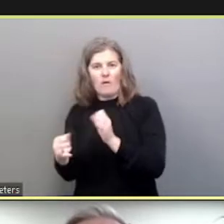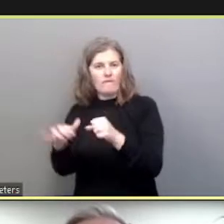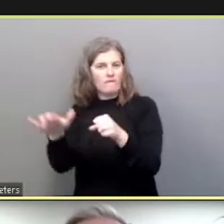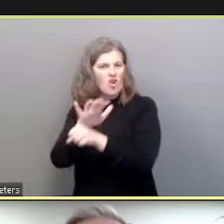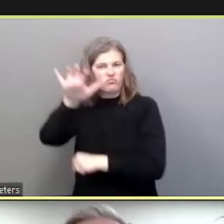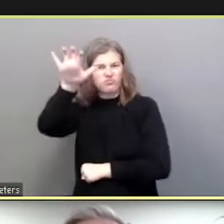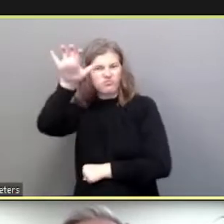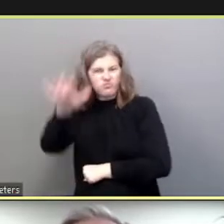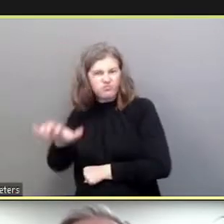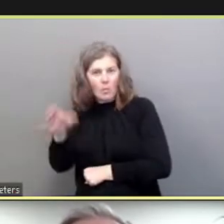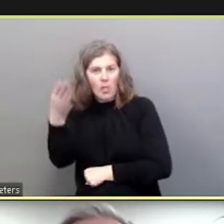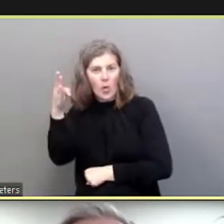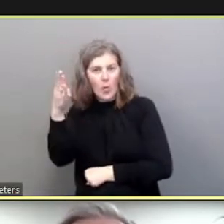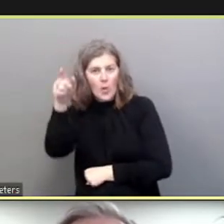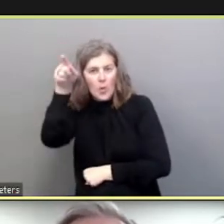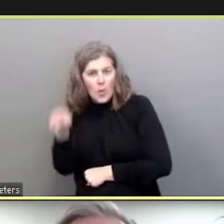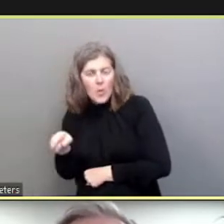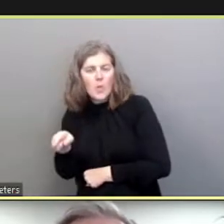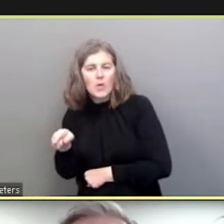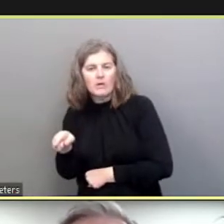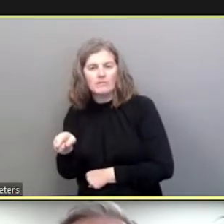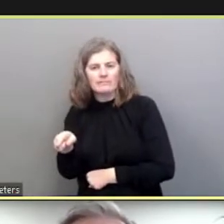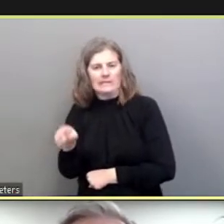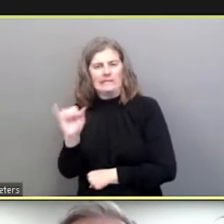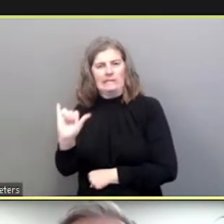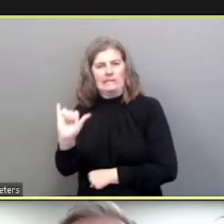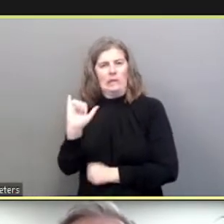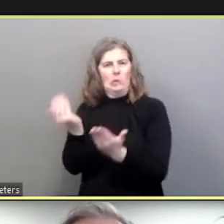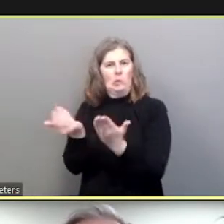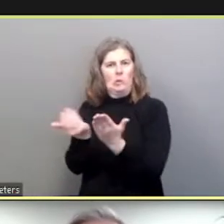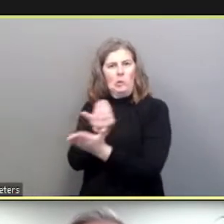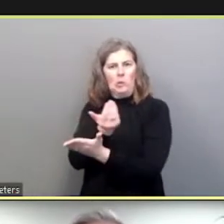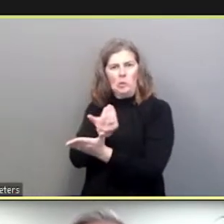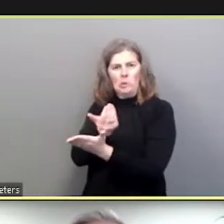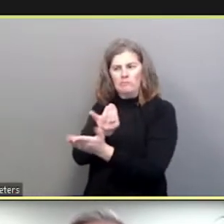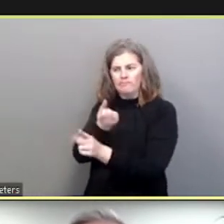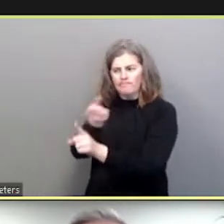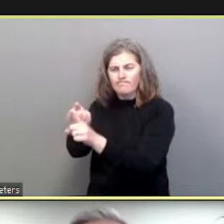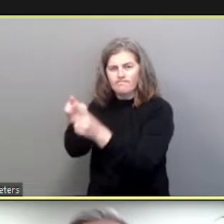vertical line, where there's this new frontier where spotty